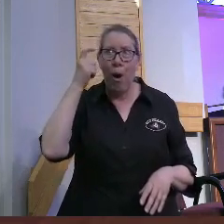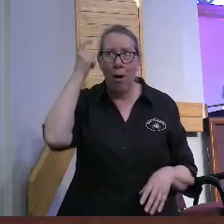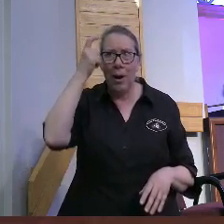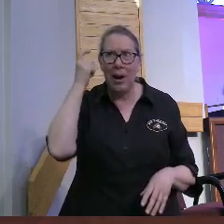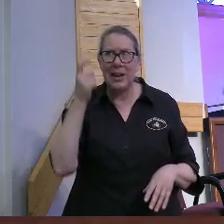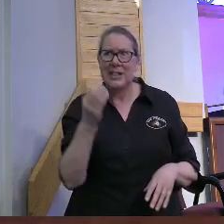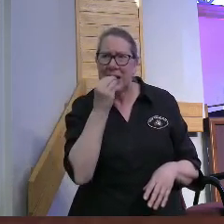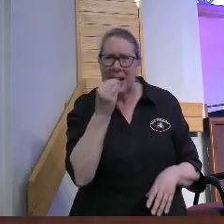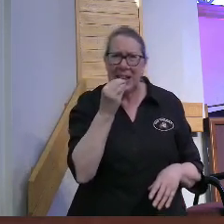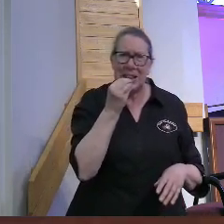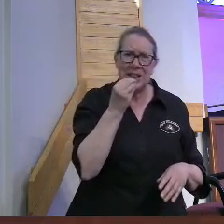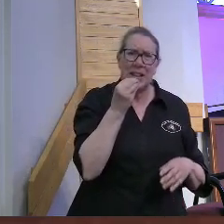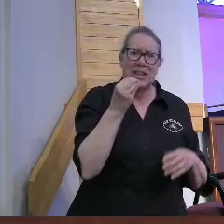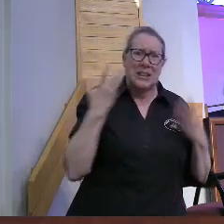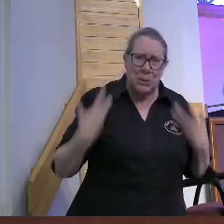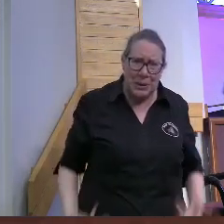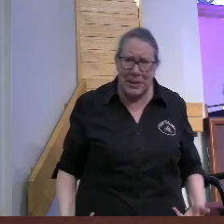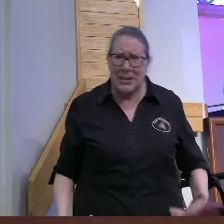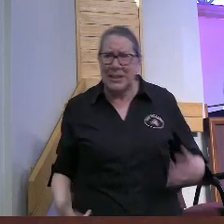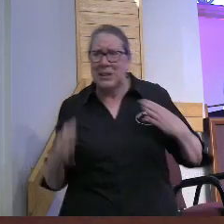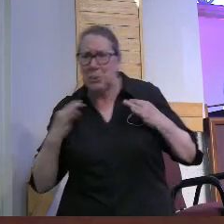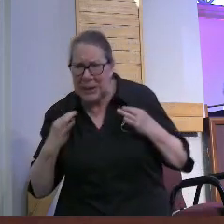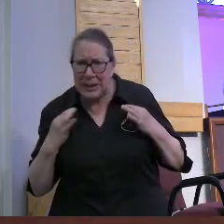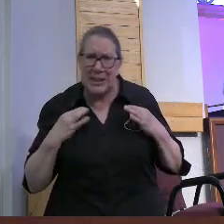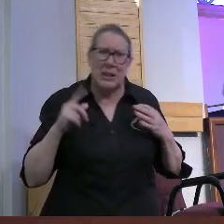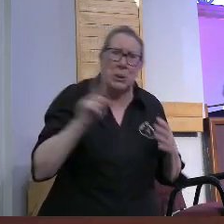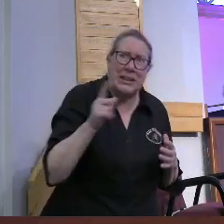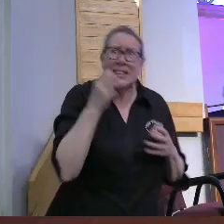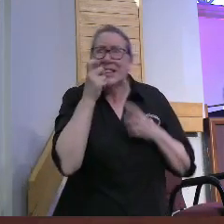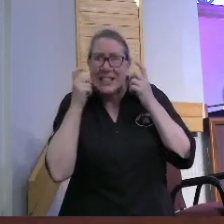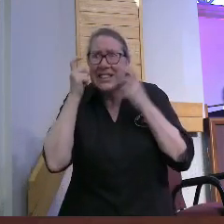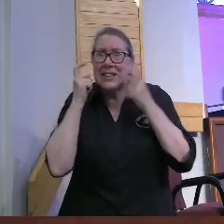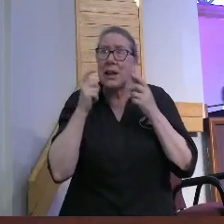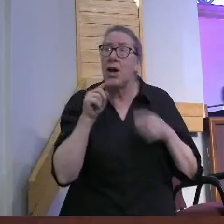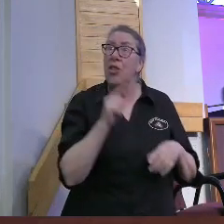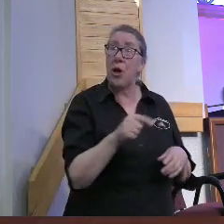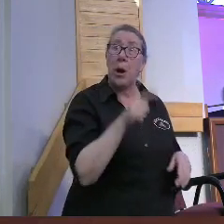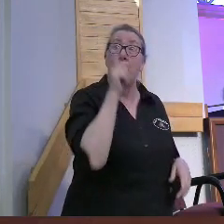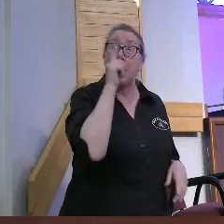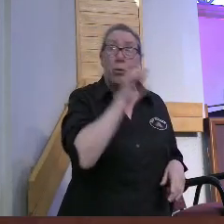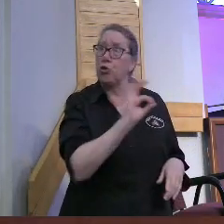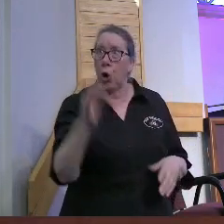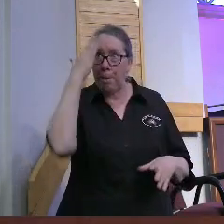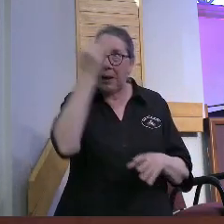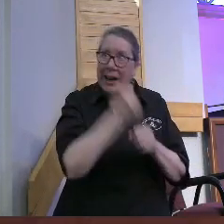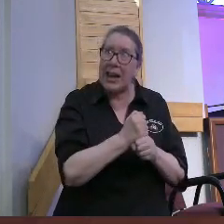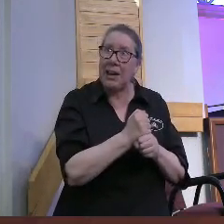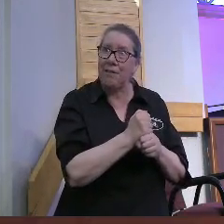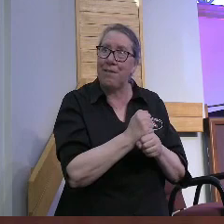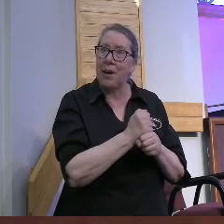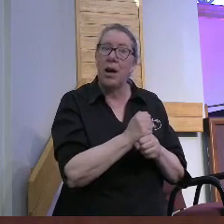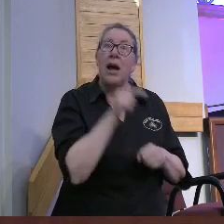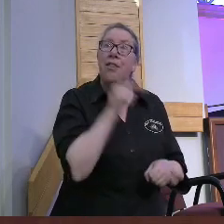we eat and what shall we drink and what shall we wear? For after these things the Gentiles seek. For your heavenly Father